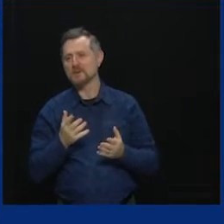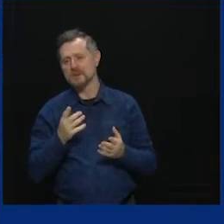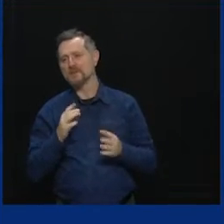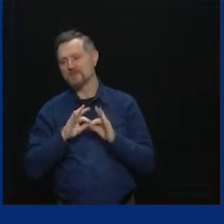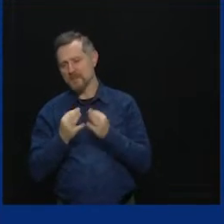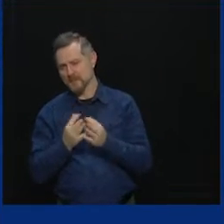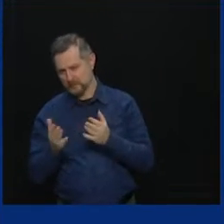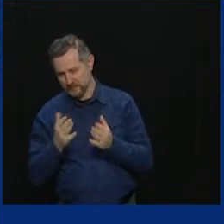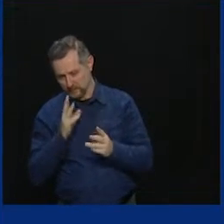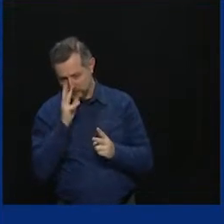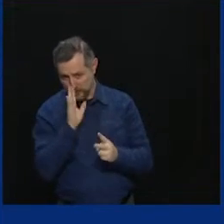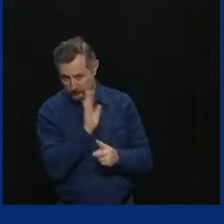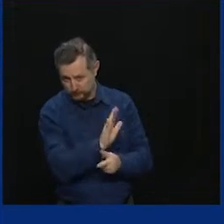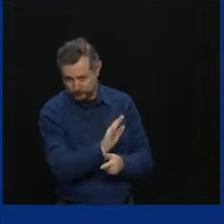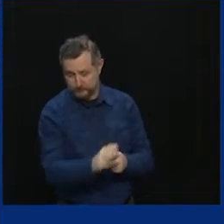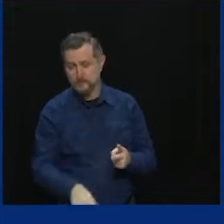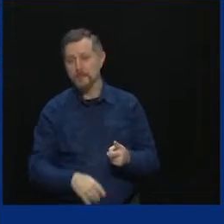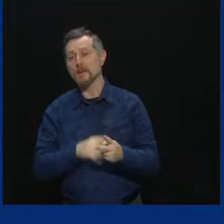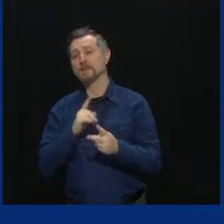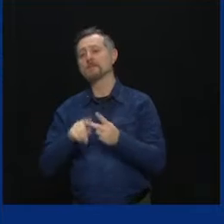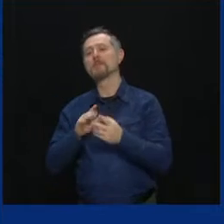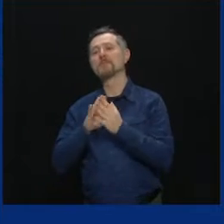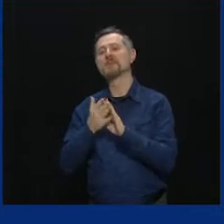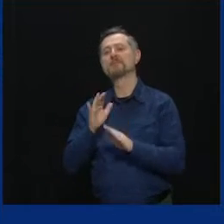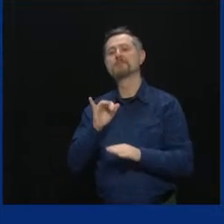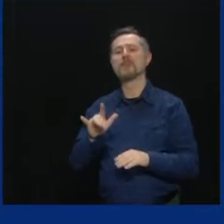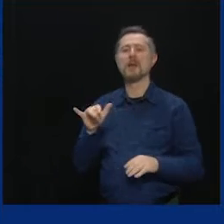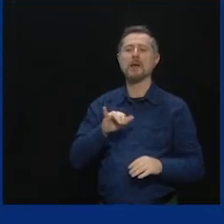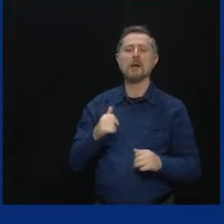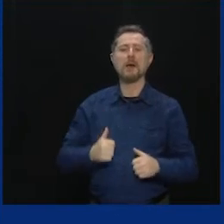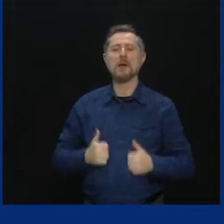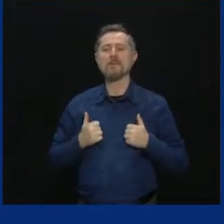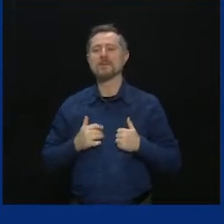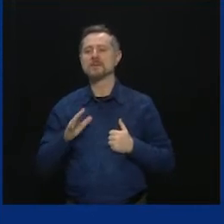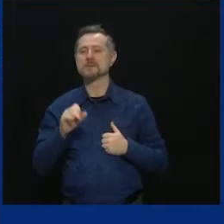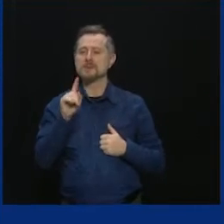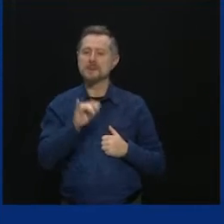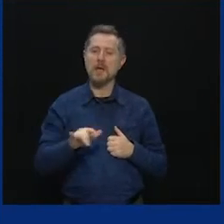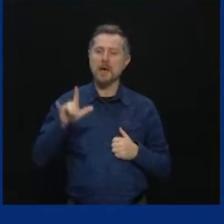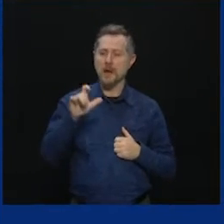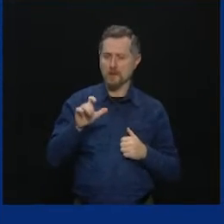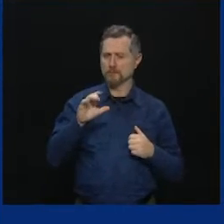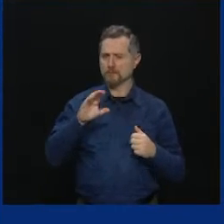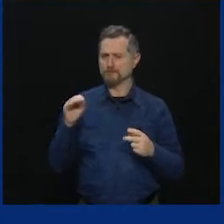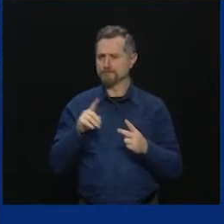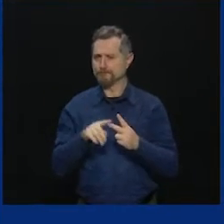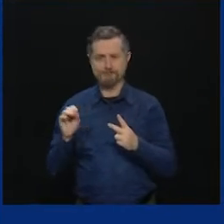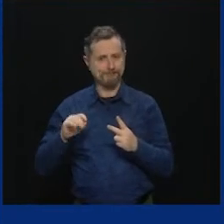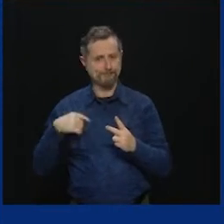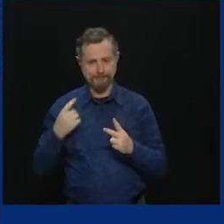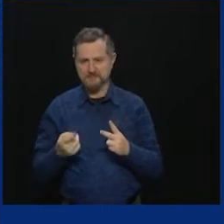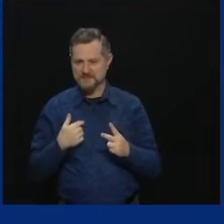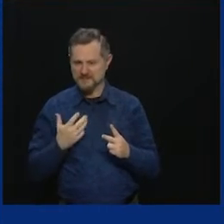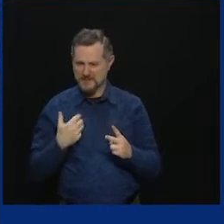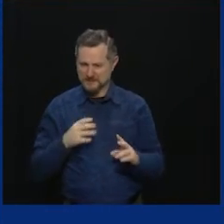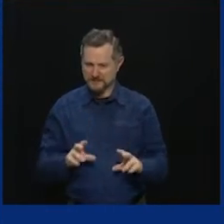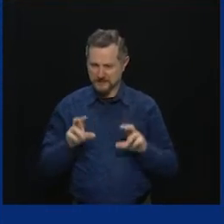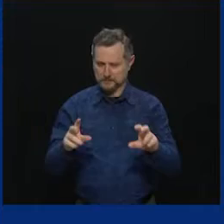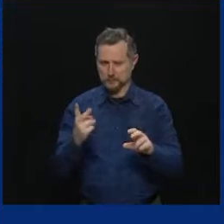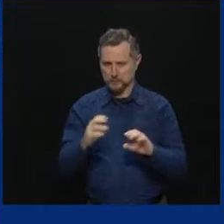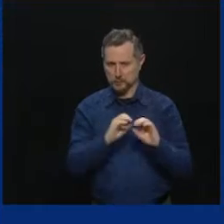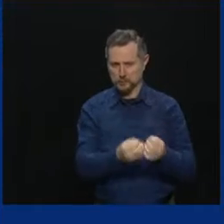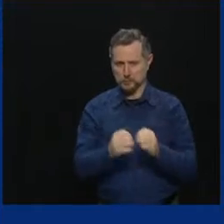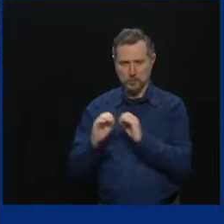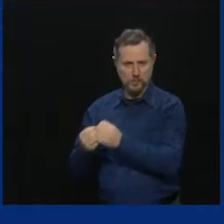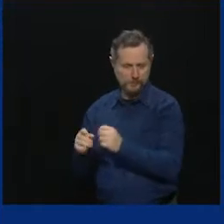is a Lifestyle. These are 2 organizations that have not received this funding before, and we are trying to be creative. Get it out to other individuals